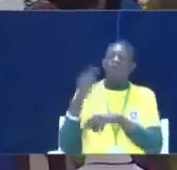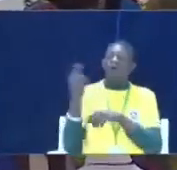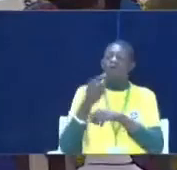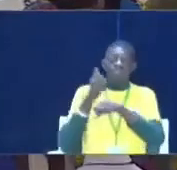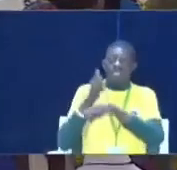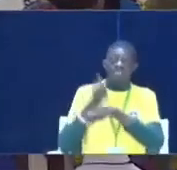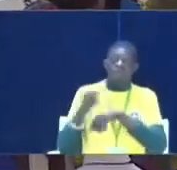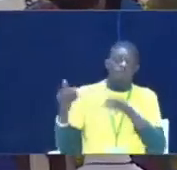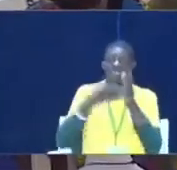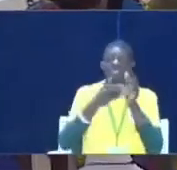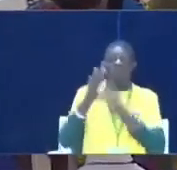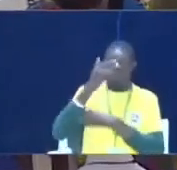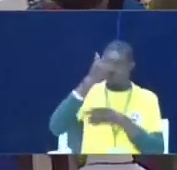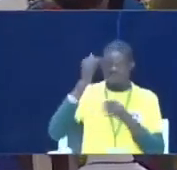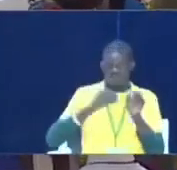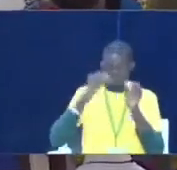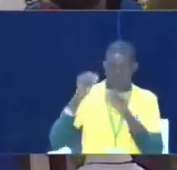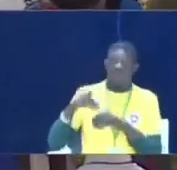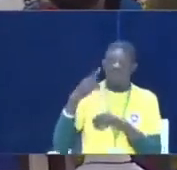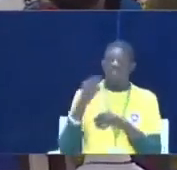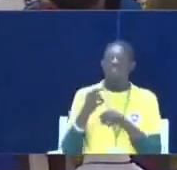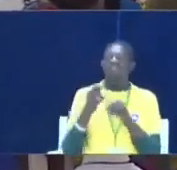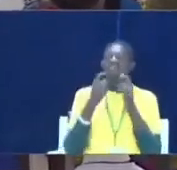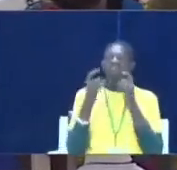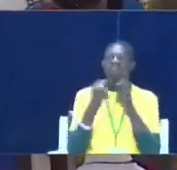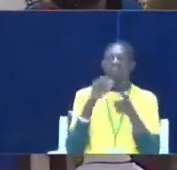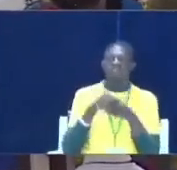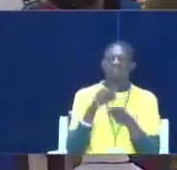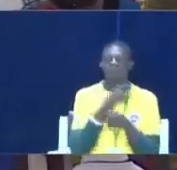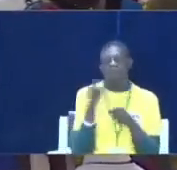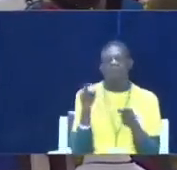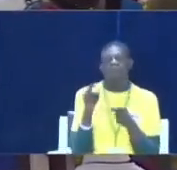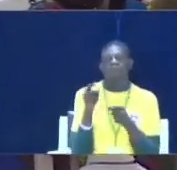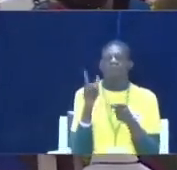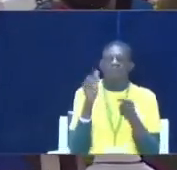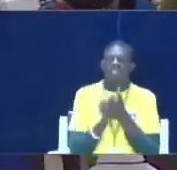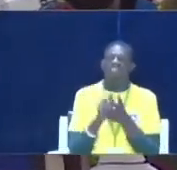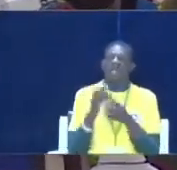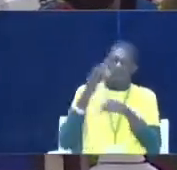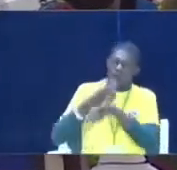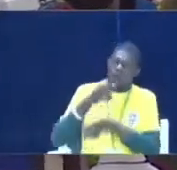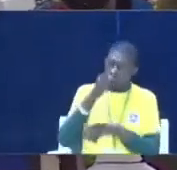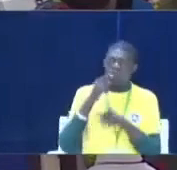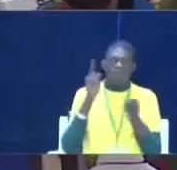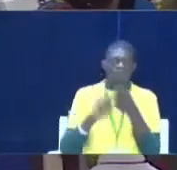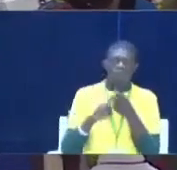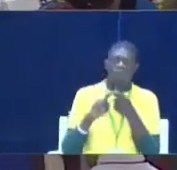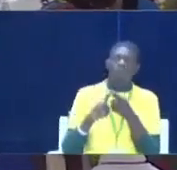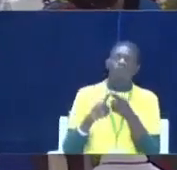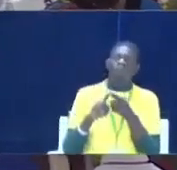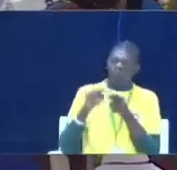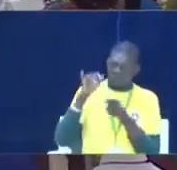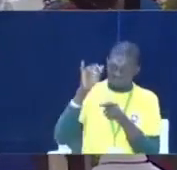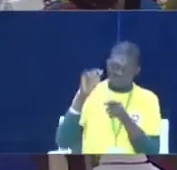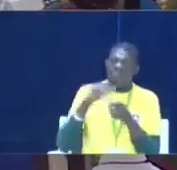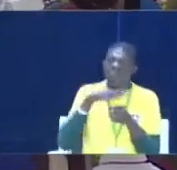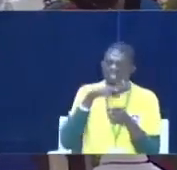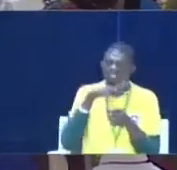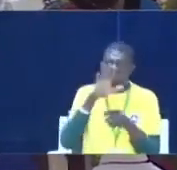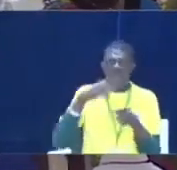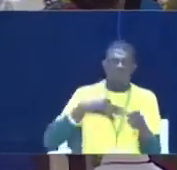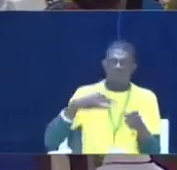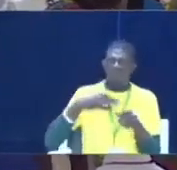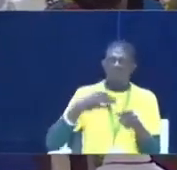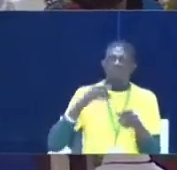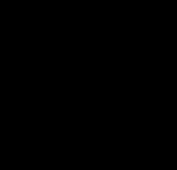before God, because he has planted a seed of sin in you that has caused you to stain your garment. The garment of